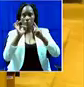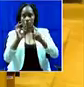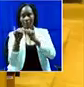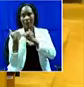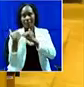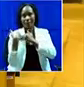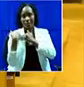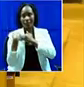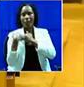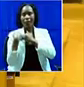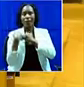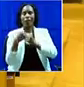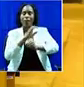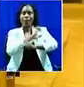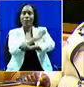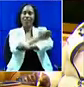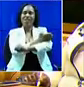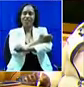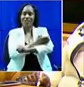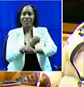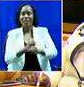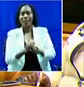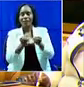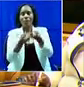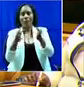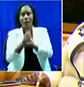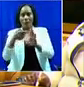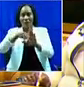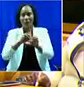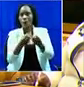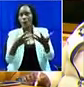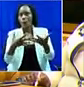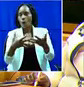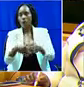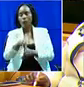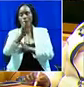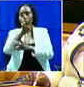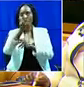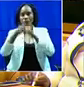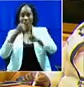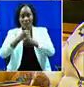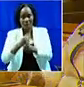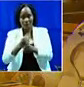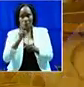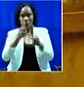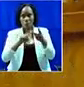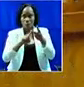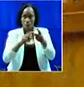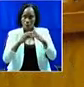energy supply within 2 years. They will also create and support